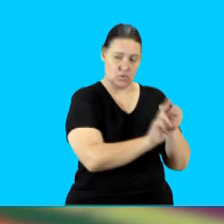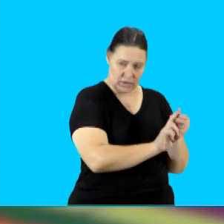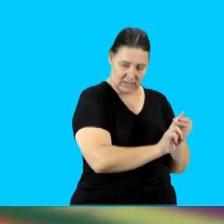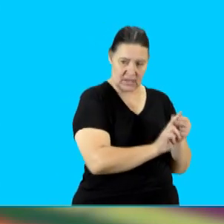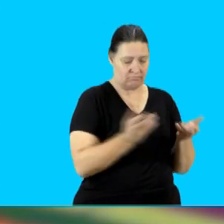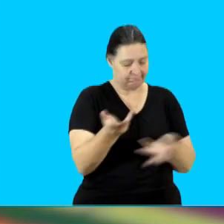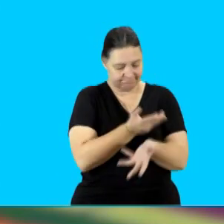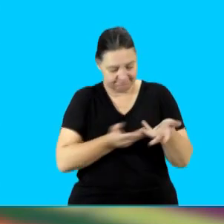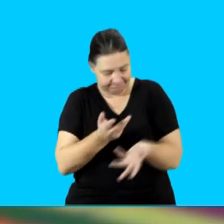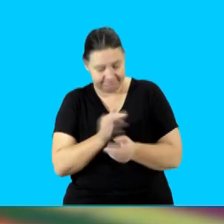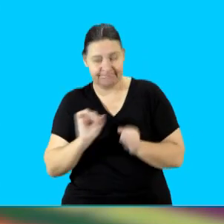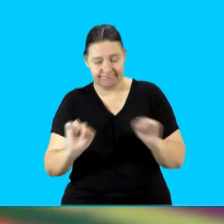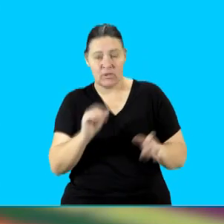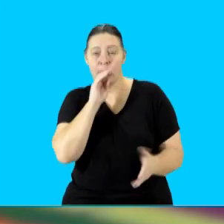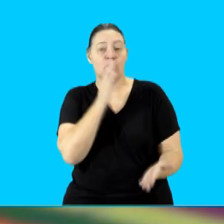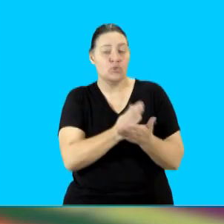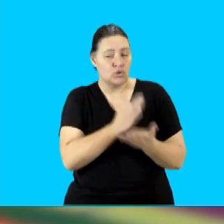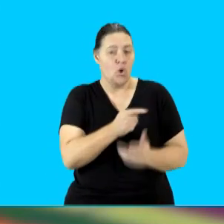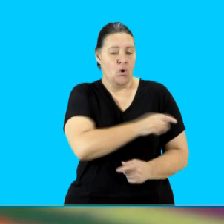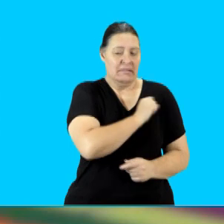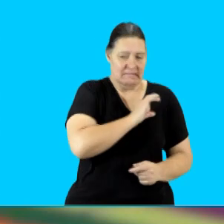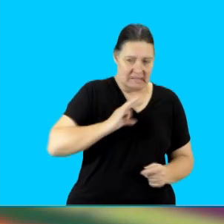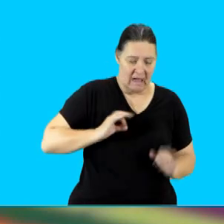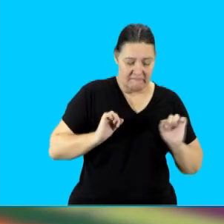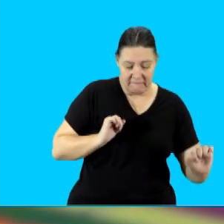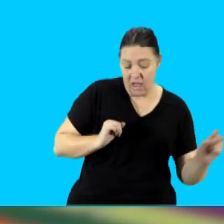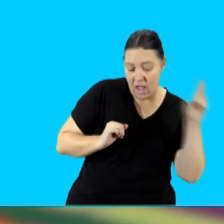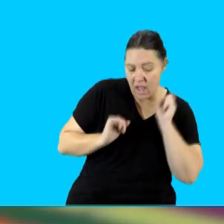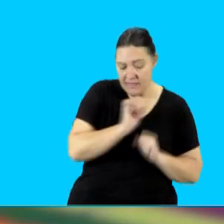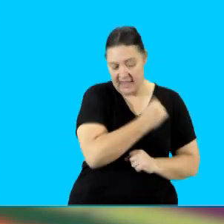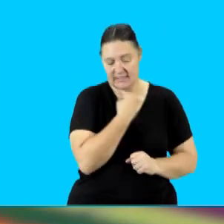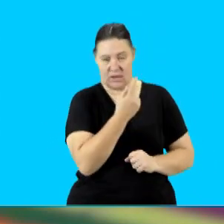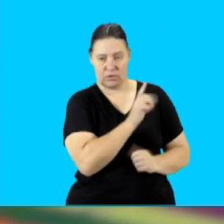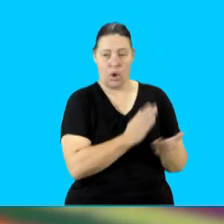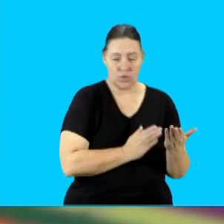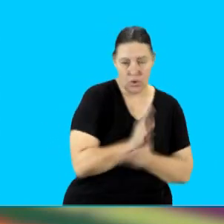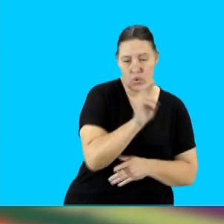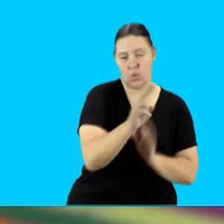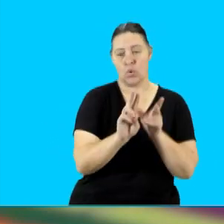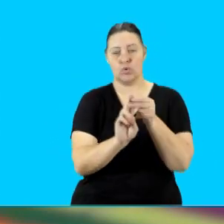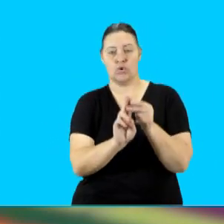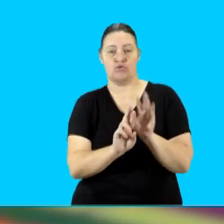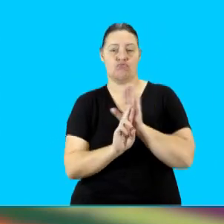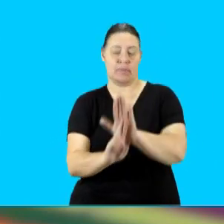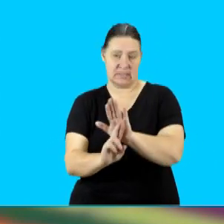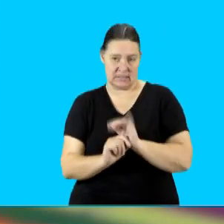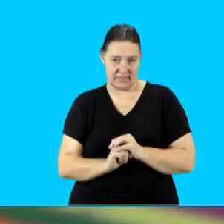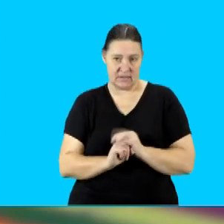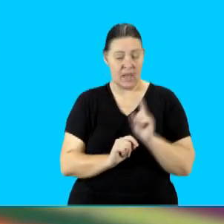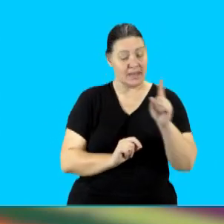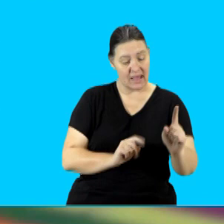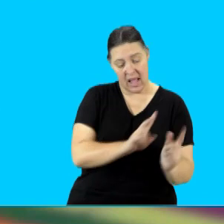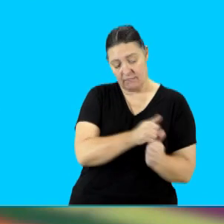of making sure that employees' voices are heard through their union reps. They sit with